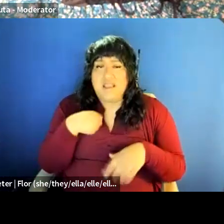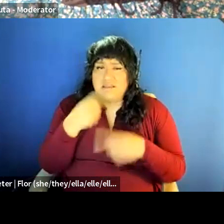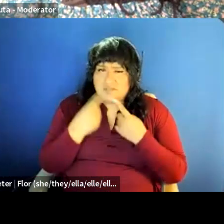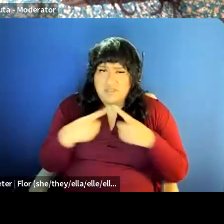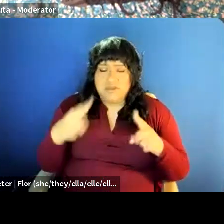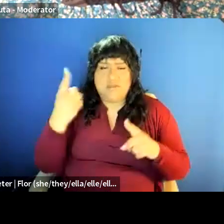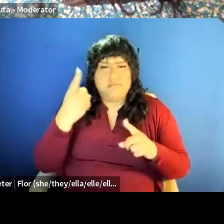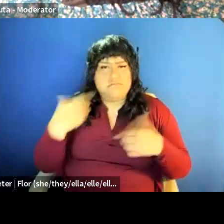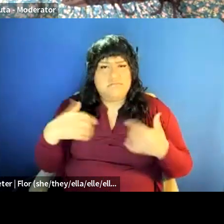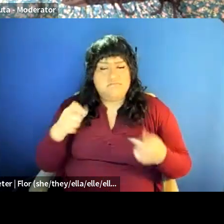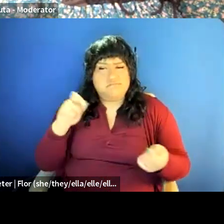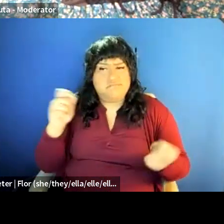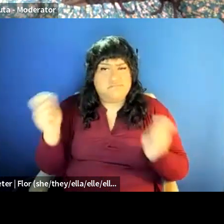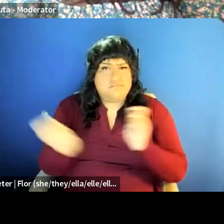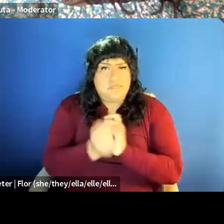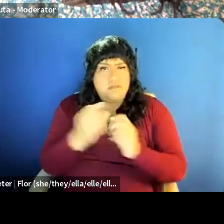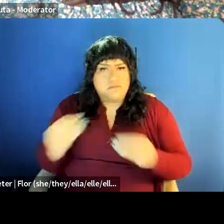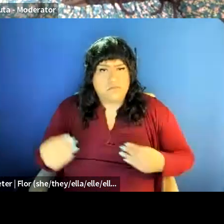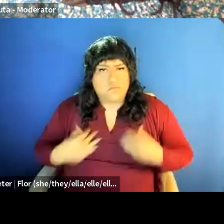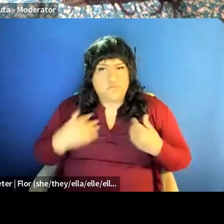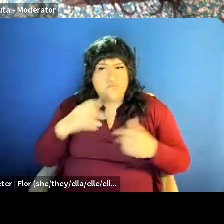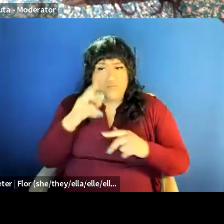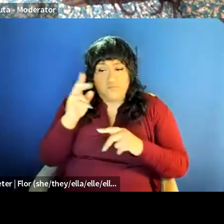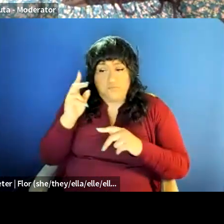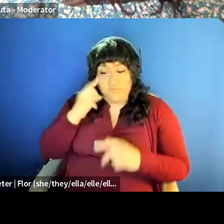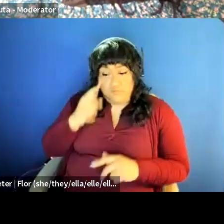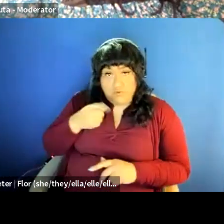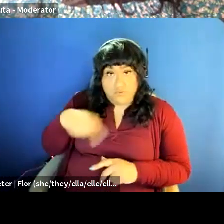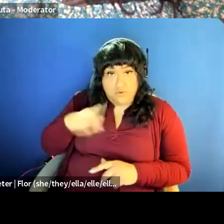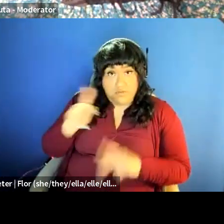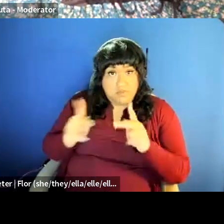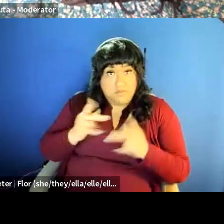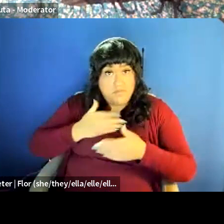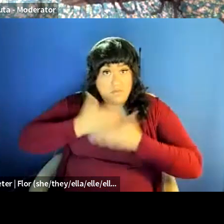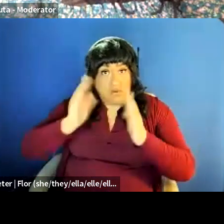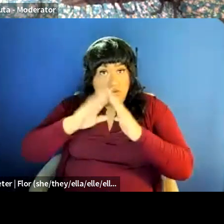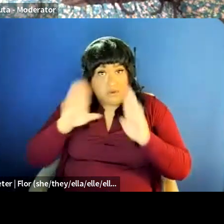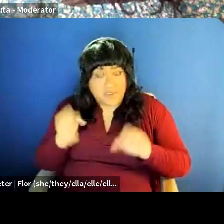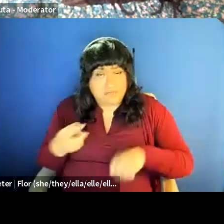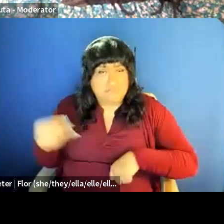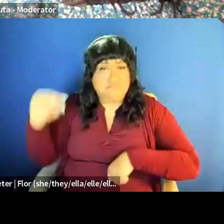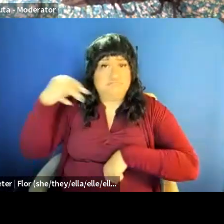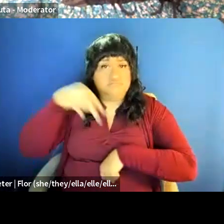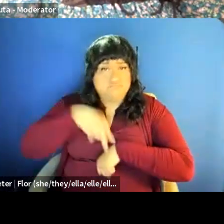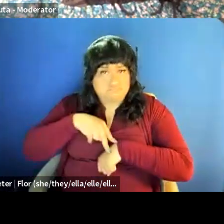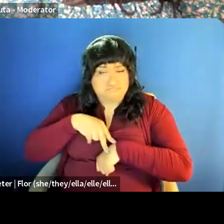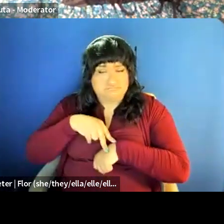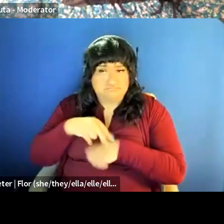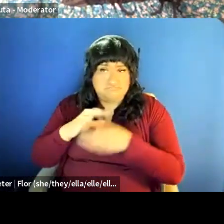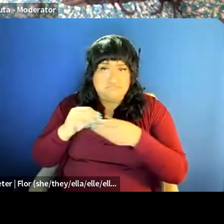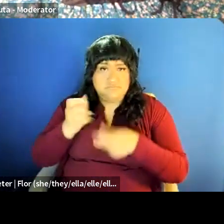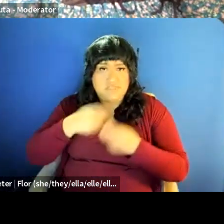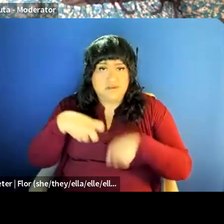revolutionary and moving for unhoused people to feel like that they can stand on their feet instead of on their knees.